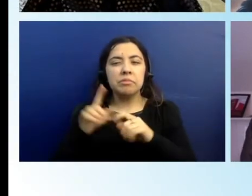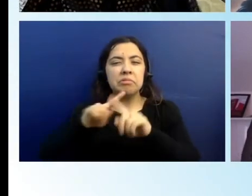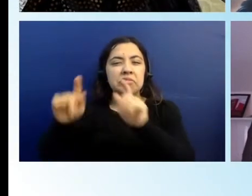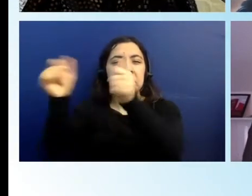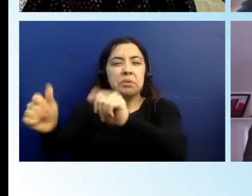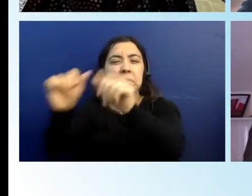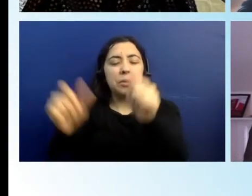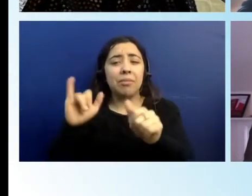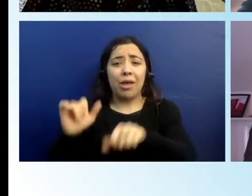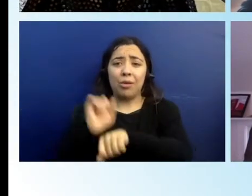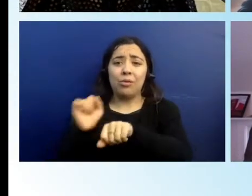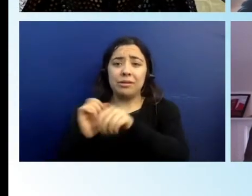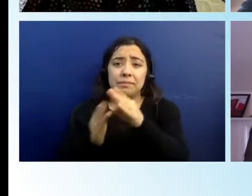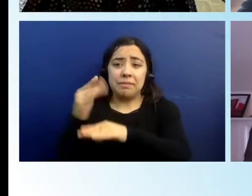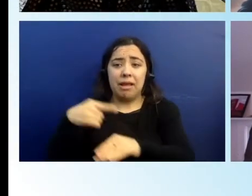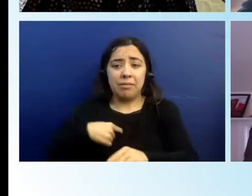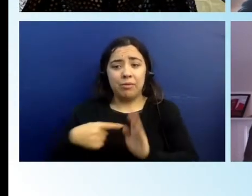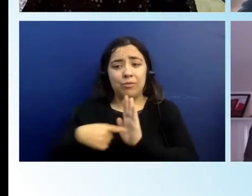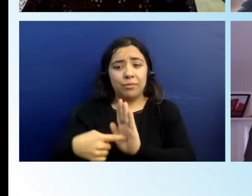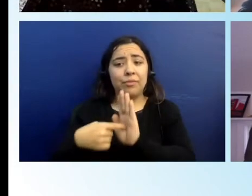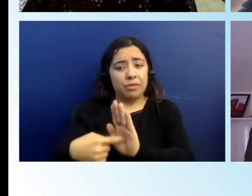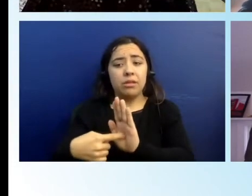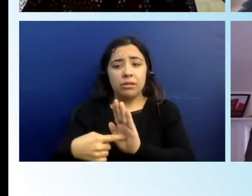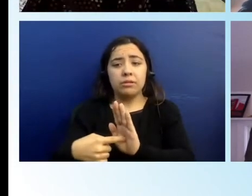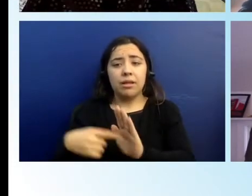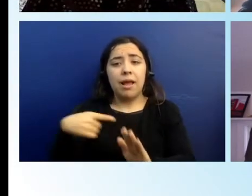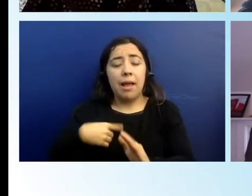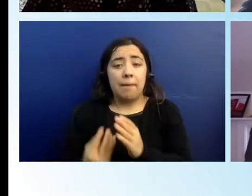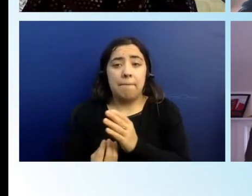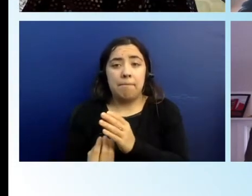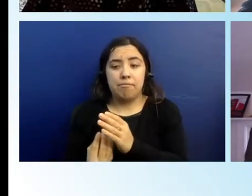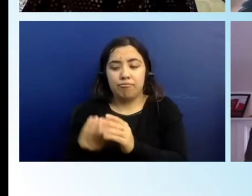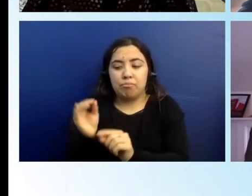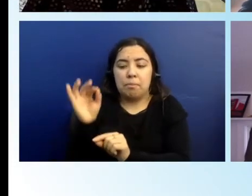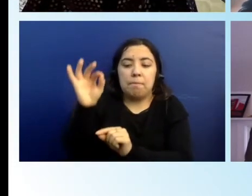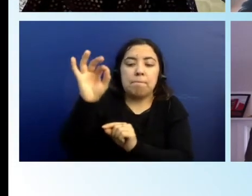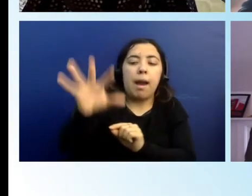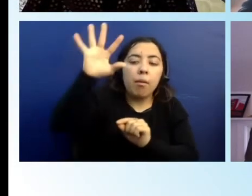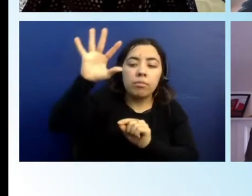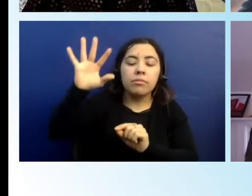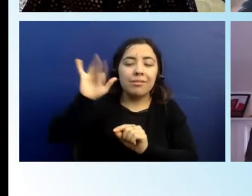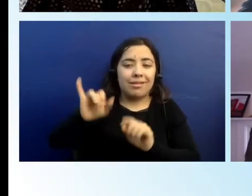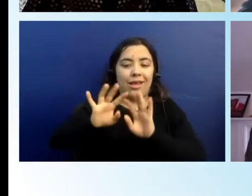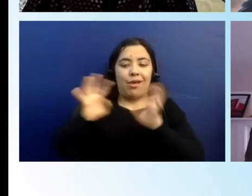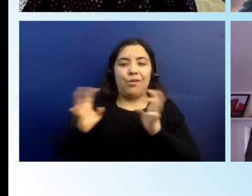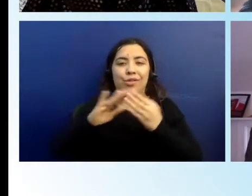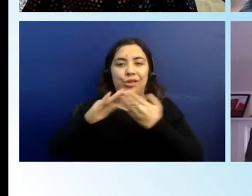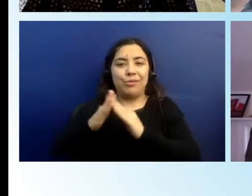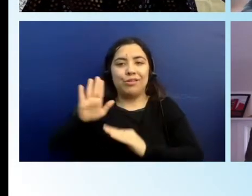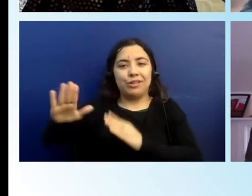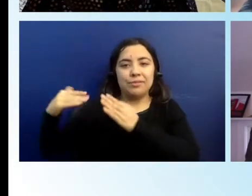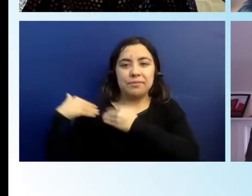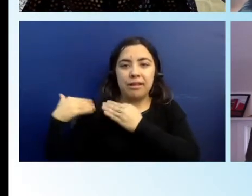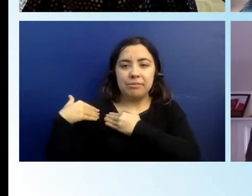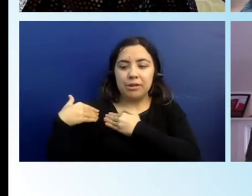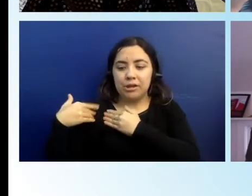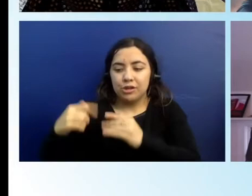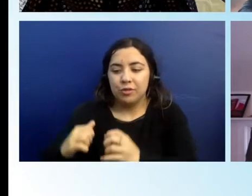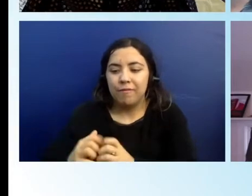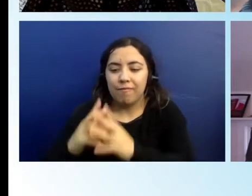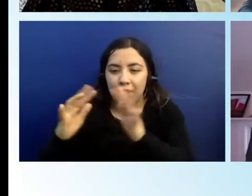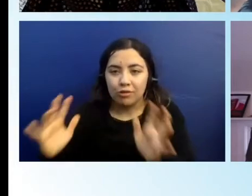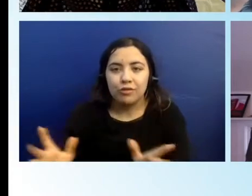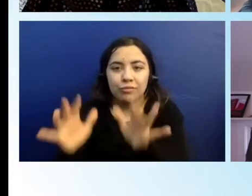I planted a seed and it's up to the community to water it and to watch it grow. And I think that when